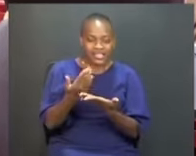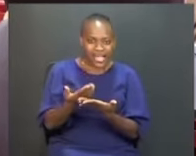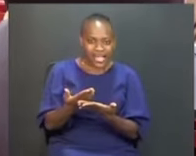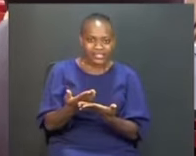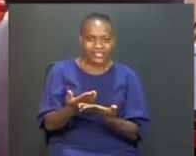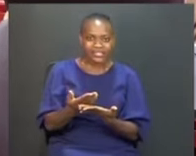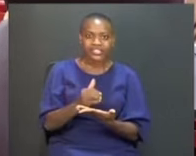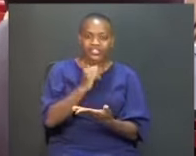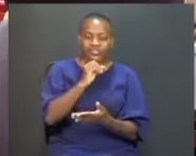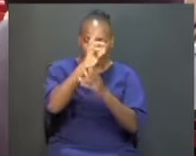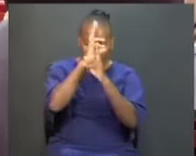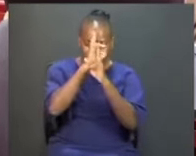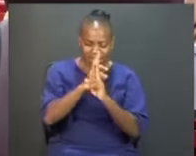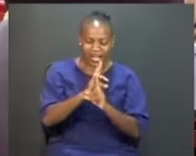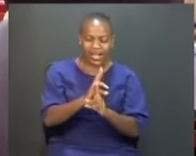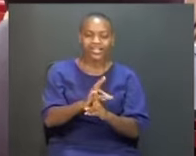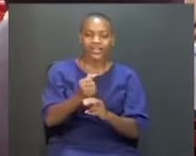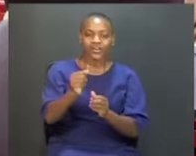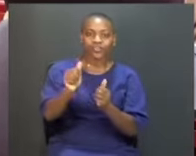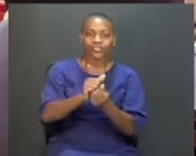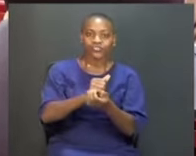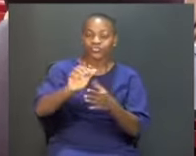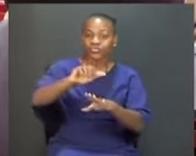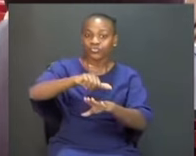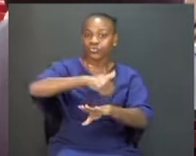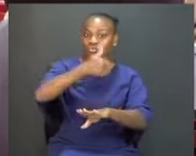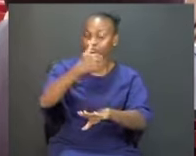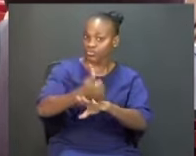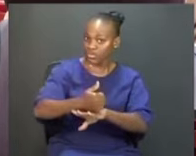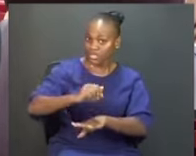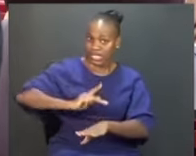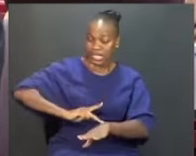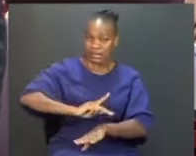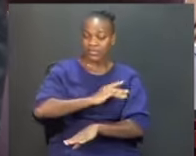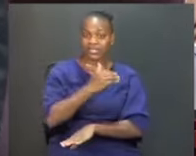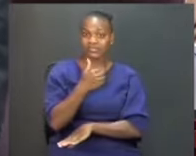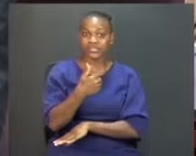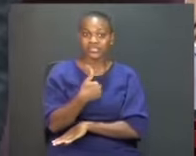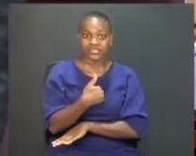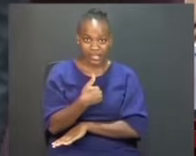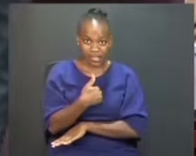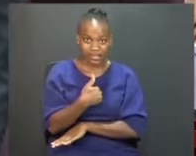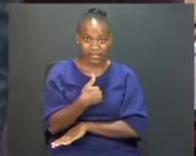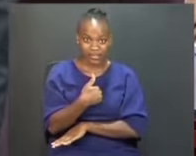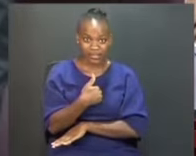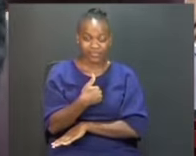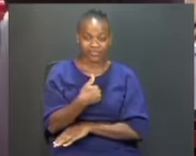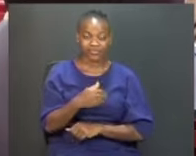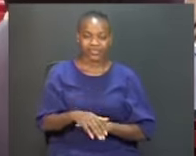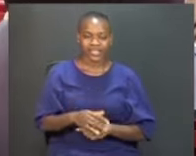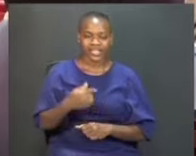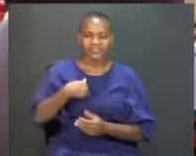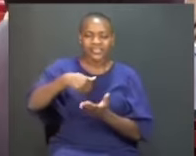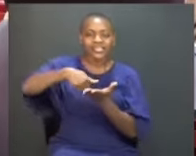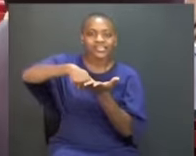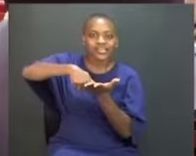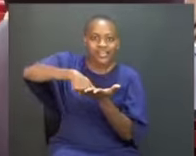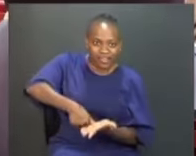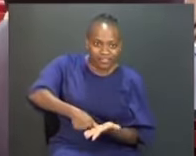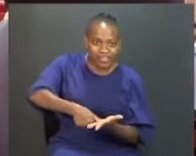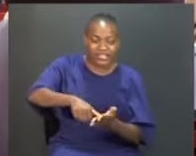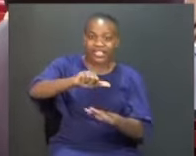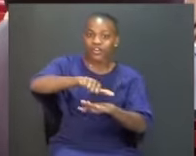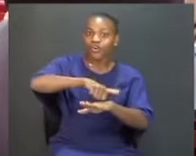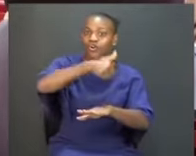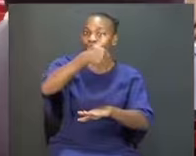dignity or authority of Parliament, Mr. Speaker, and let me emphasize,